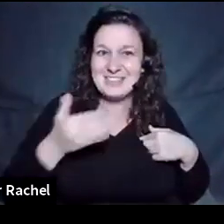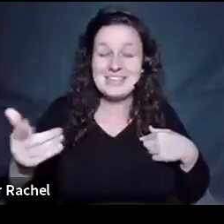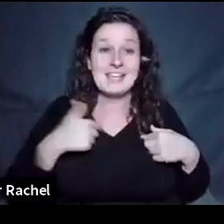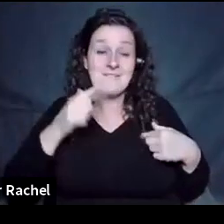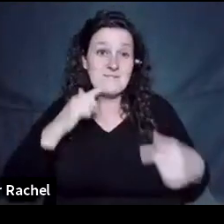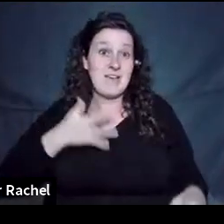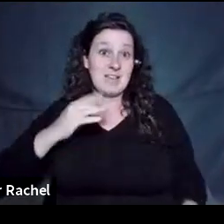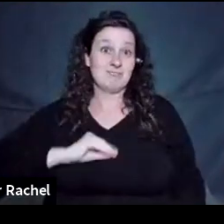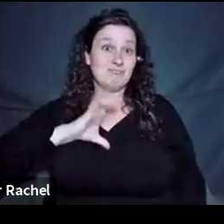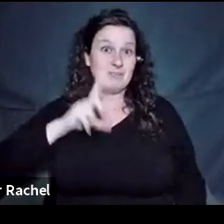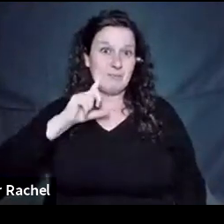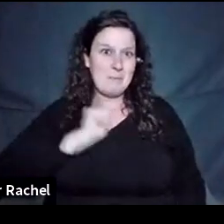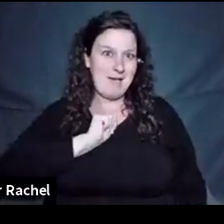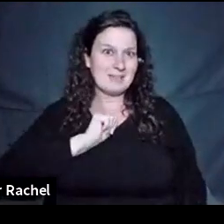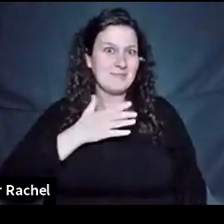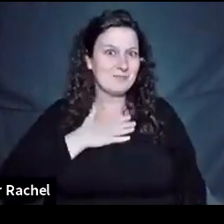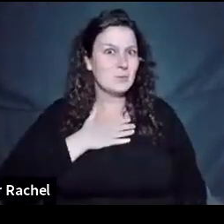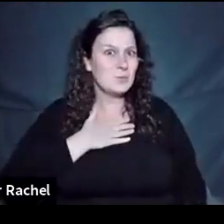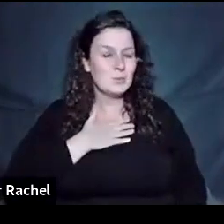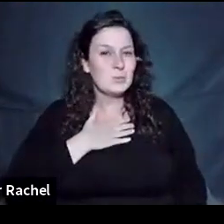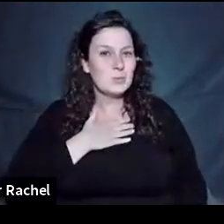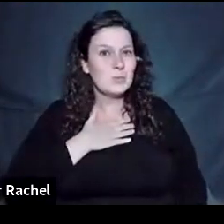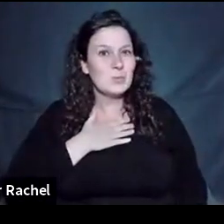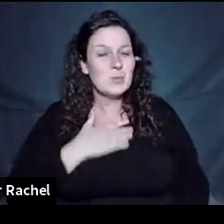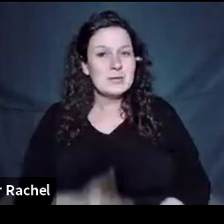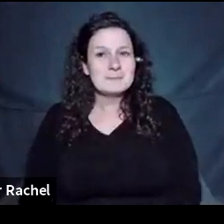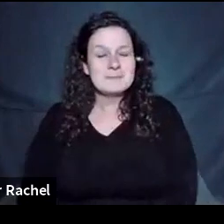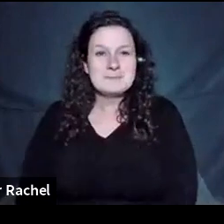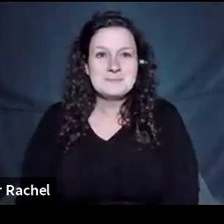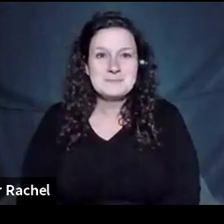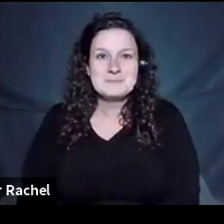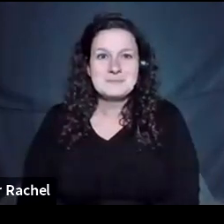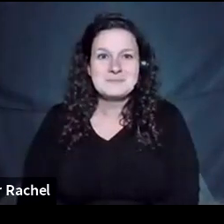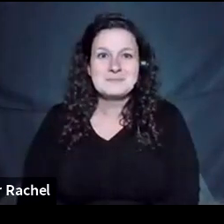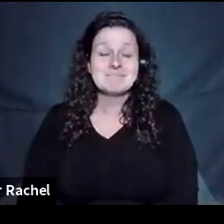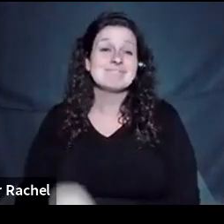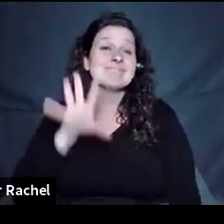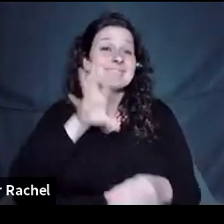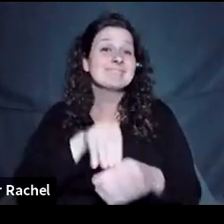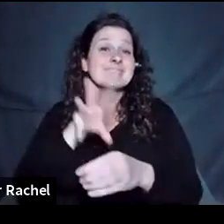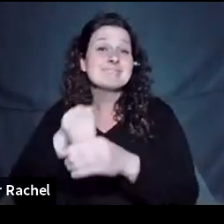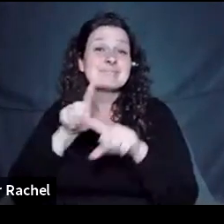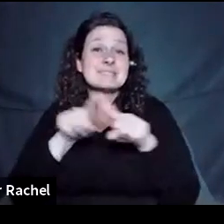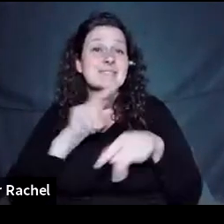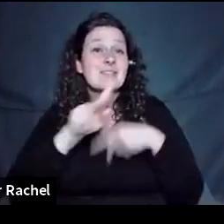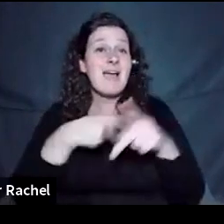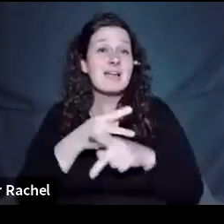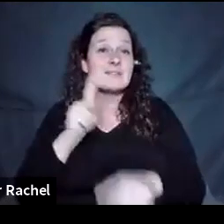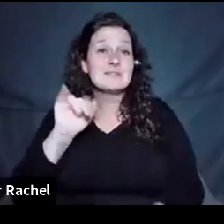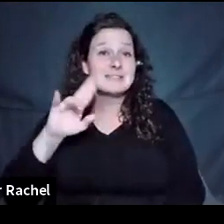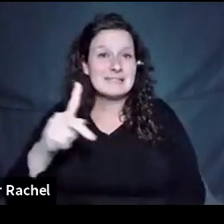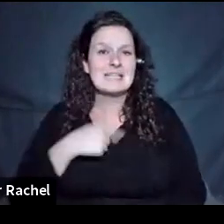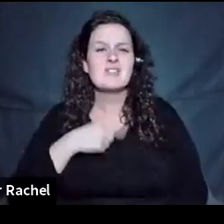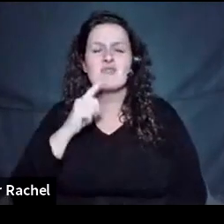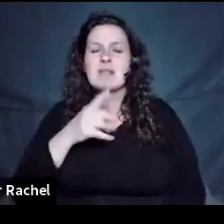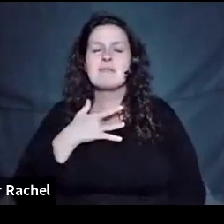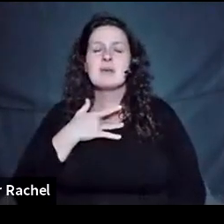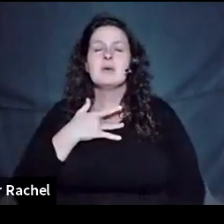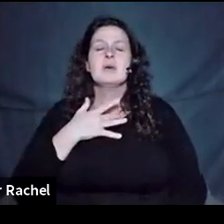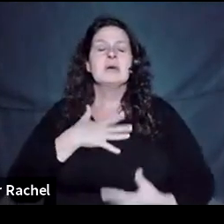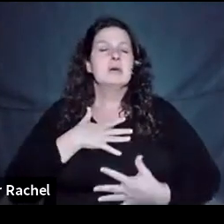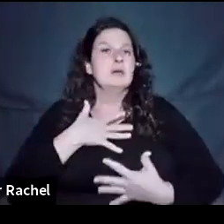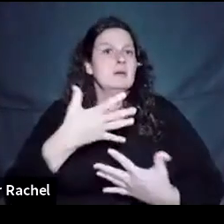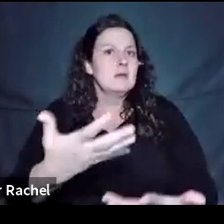self-esteem. Also, you know, participating in various types of kink play is really cathartic on an emotional